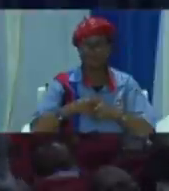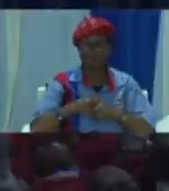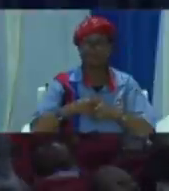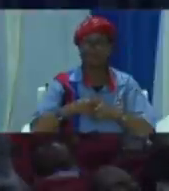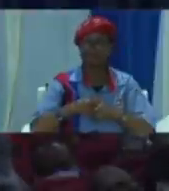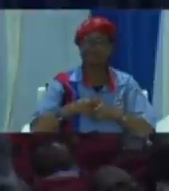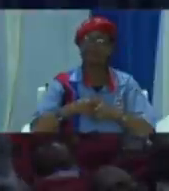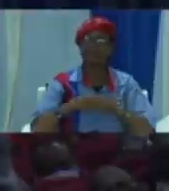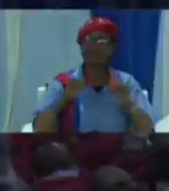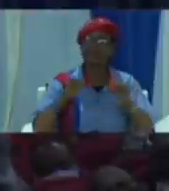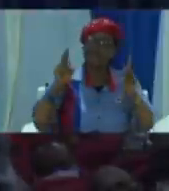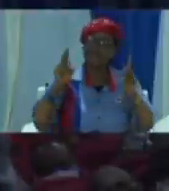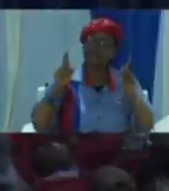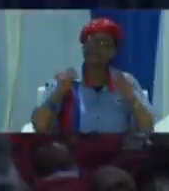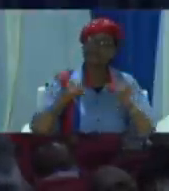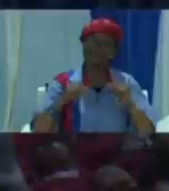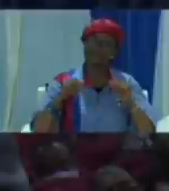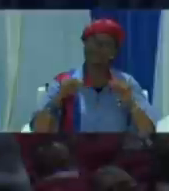Okay.